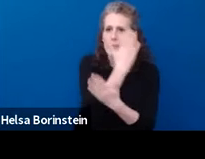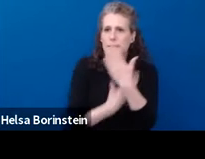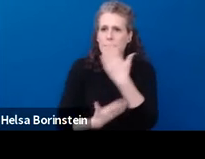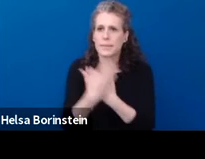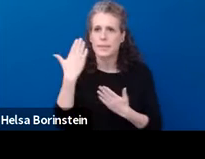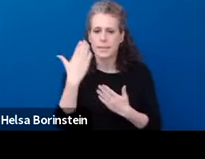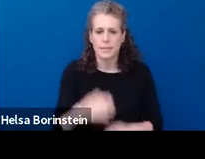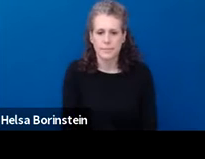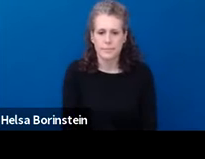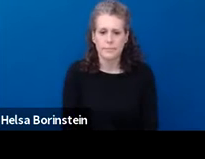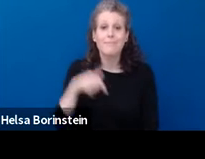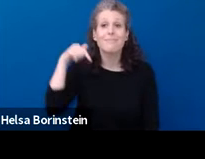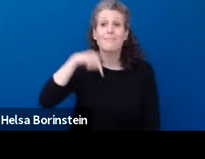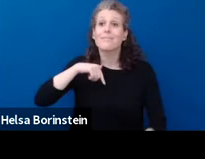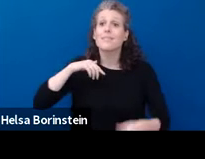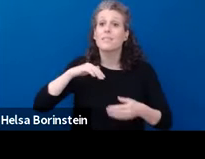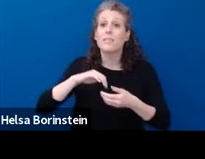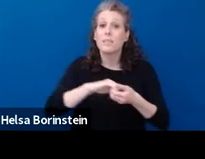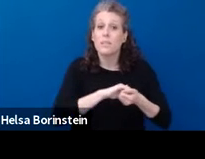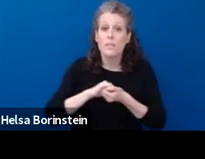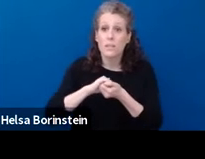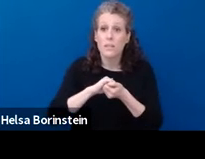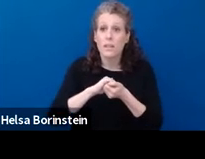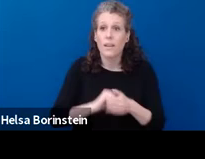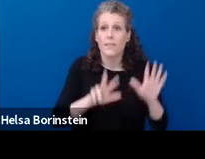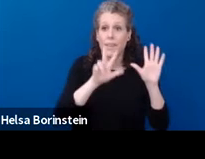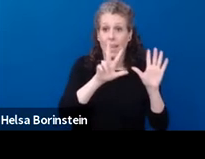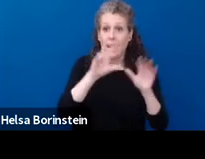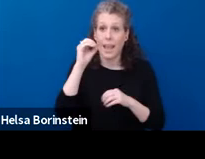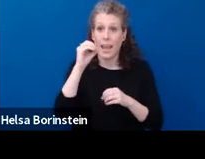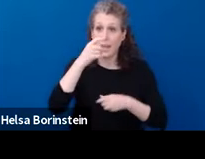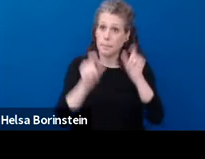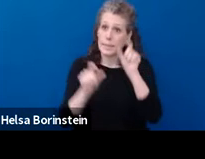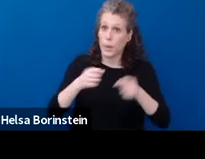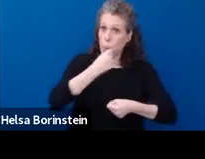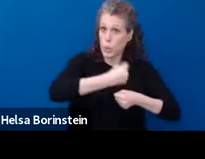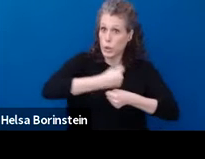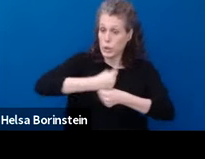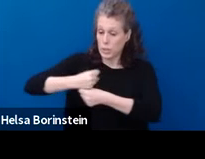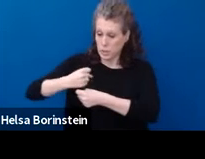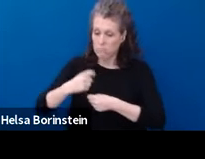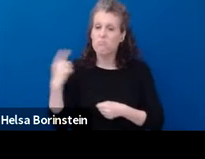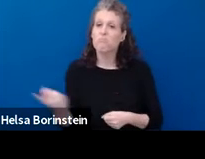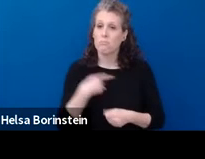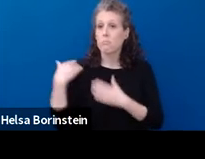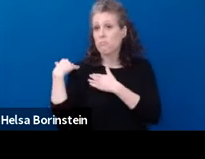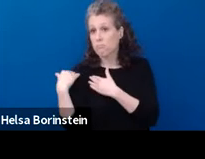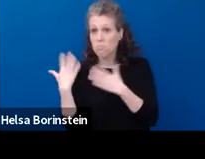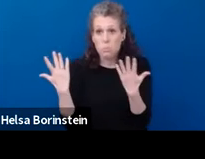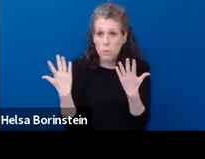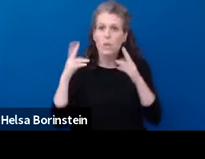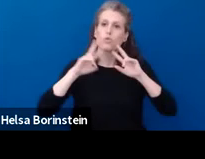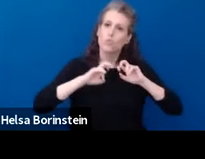around 80 employees, and we carry out research, offer